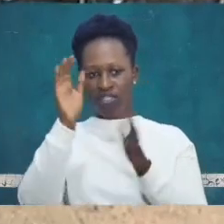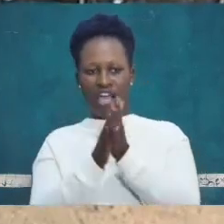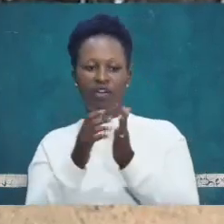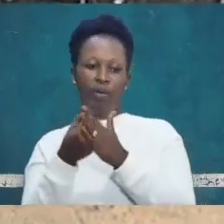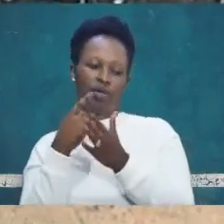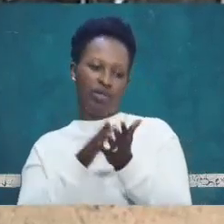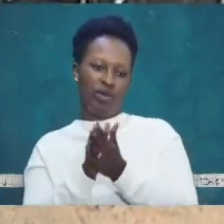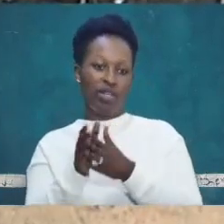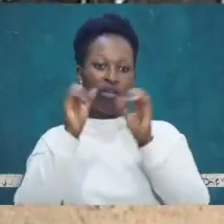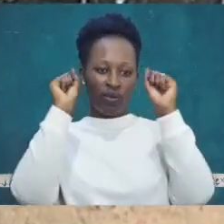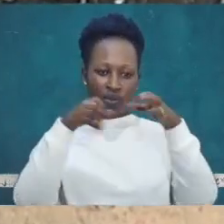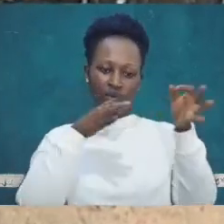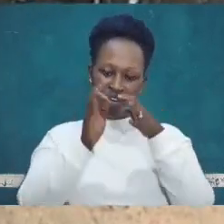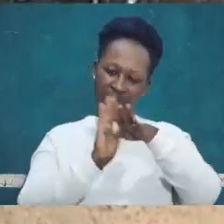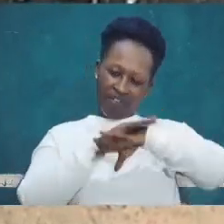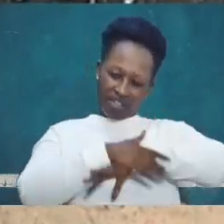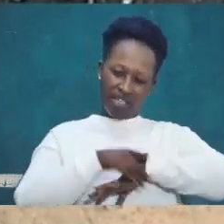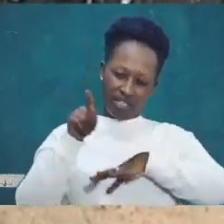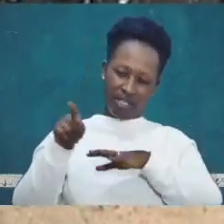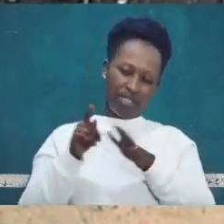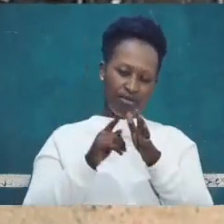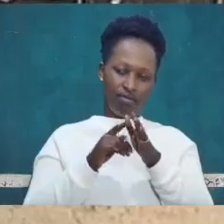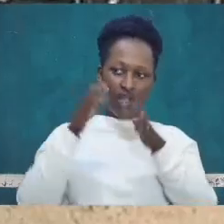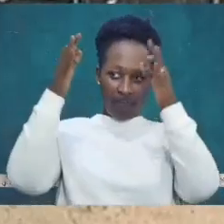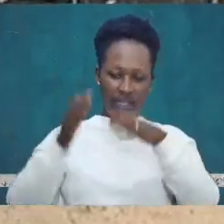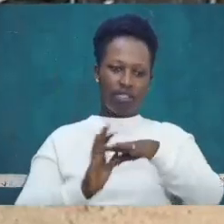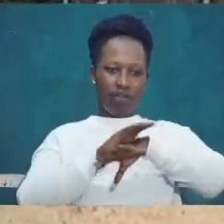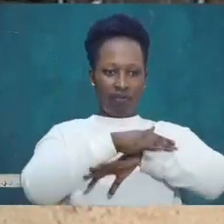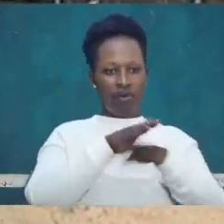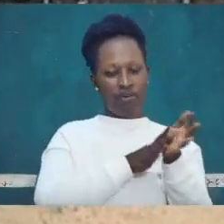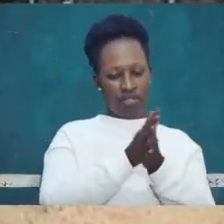the factors that influence the consumption of goods and services. Thank you